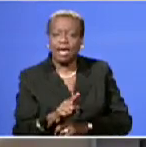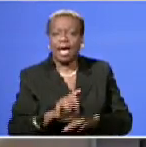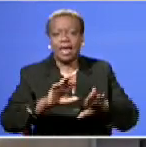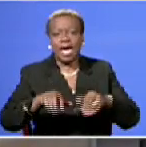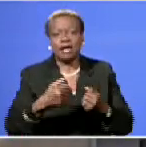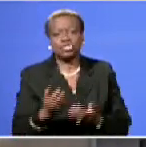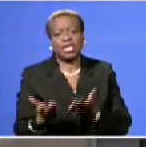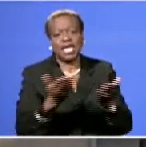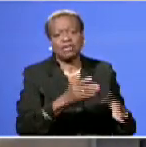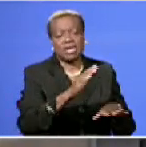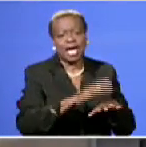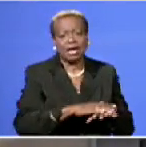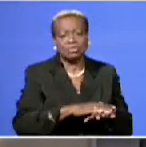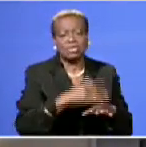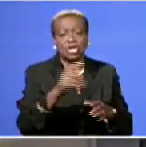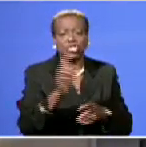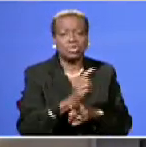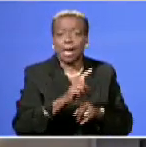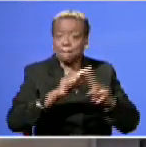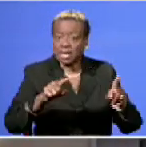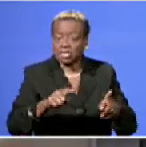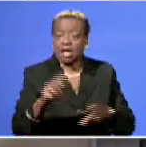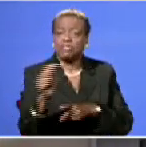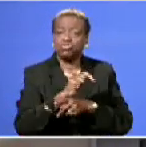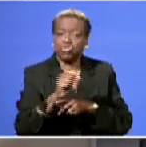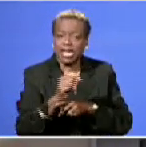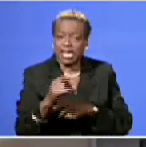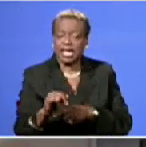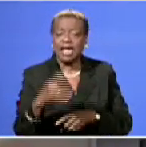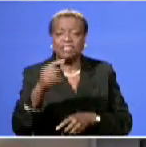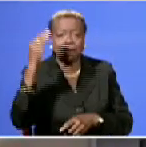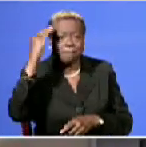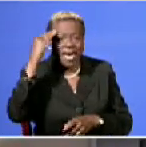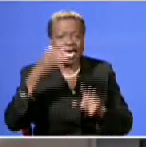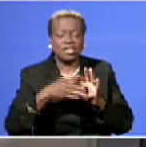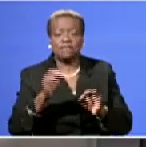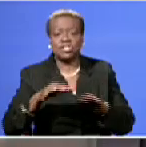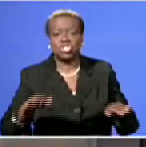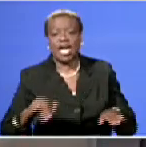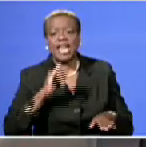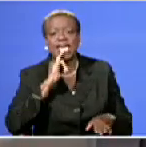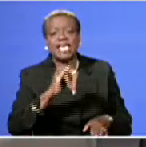training of the child, the mind of the child, that is the responsibility of the parents.